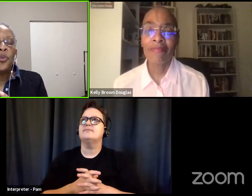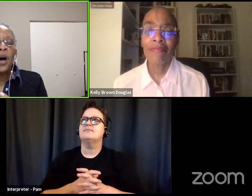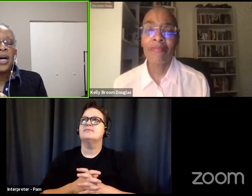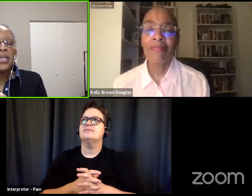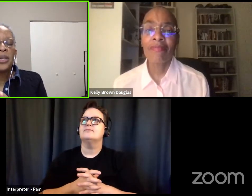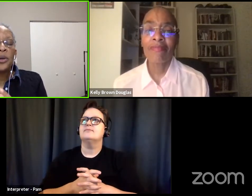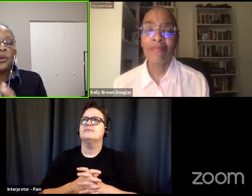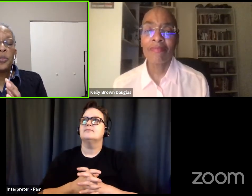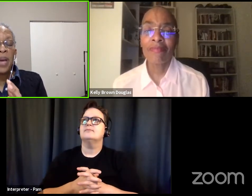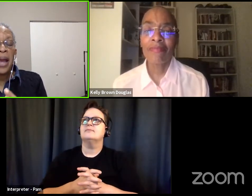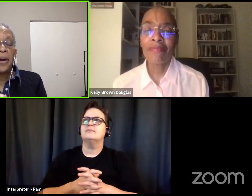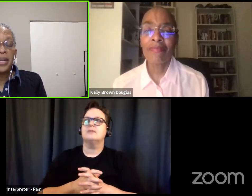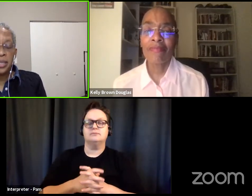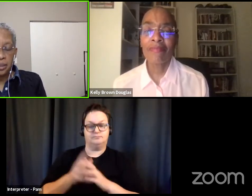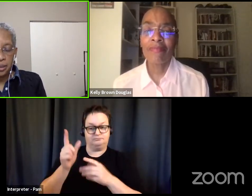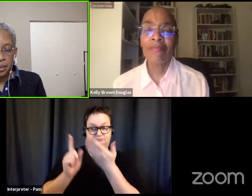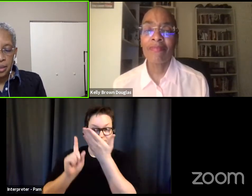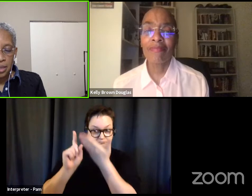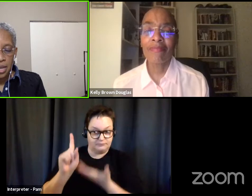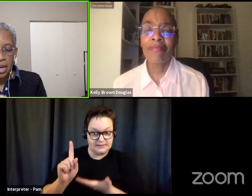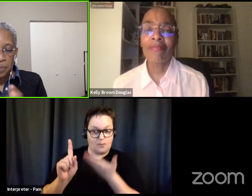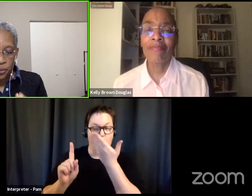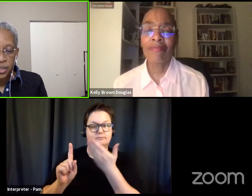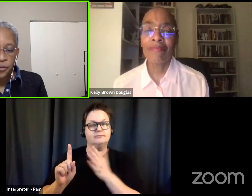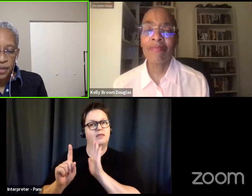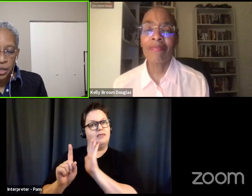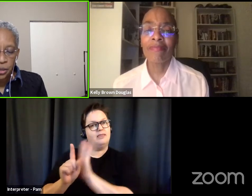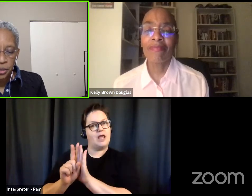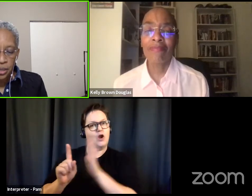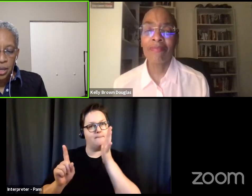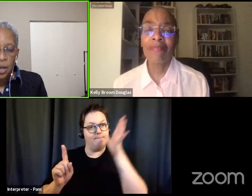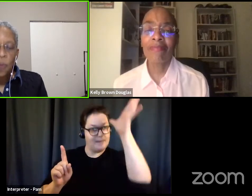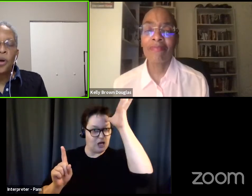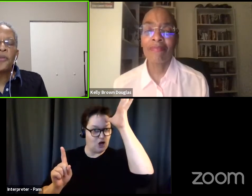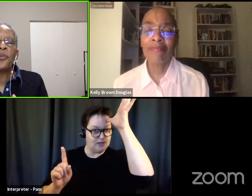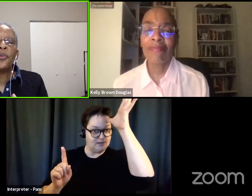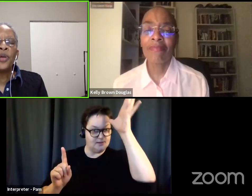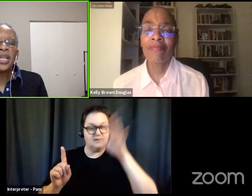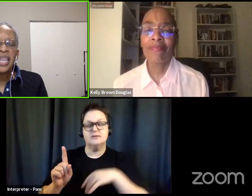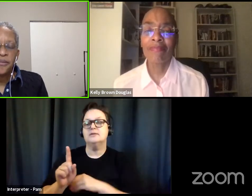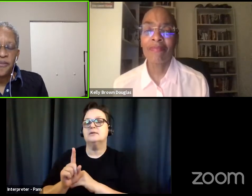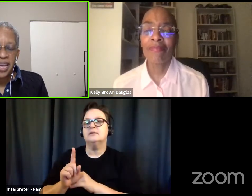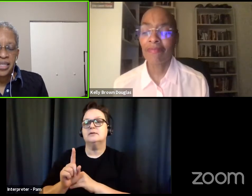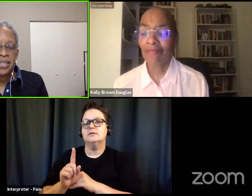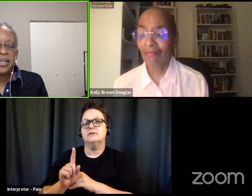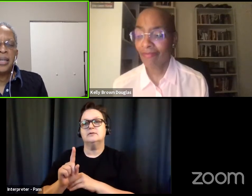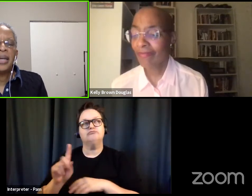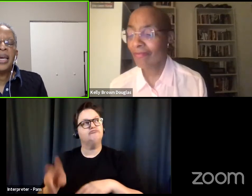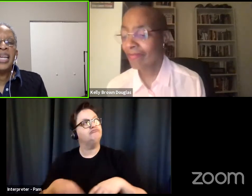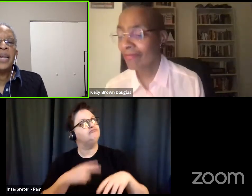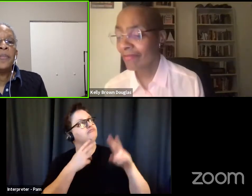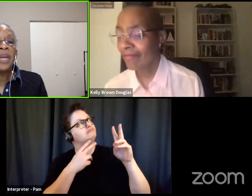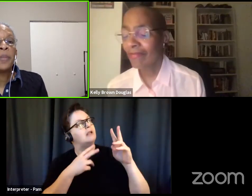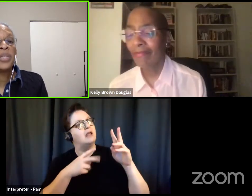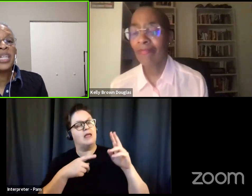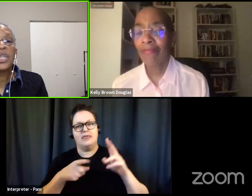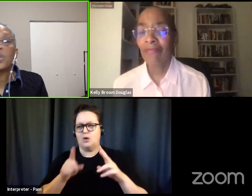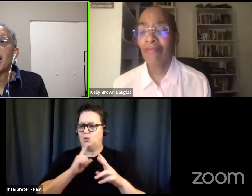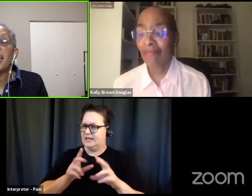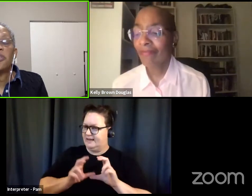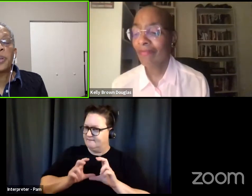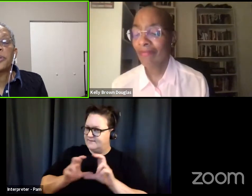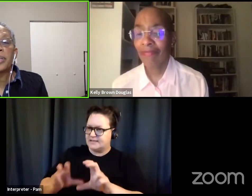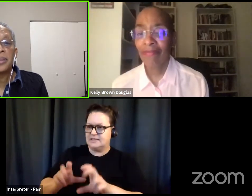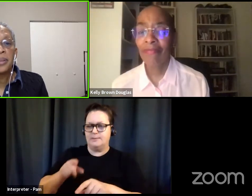someone whose parents, parental figures, were really invested in him being a